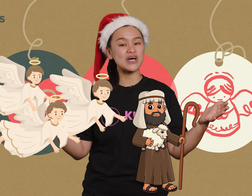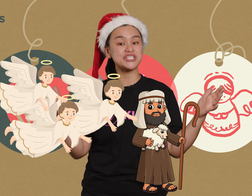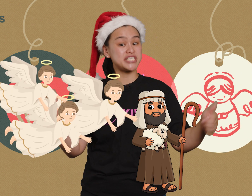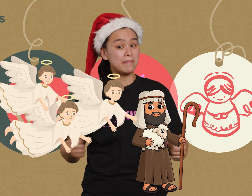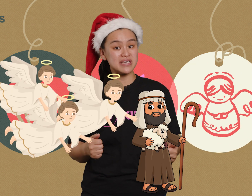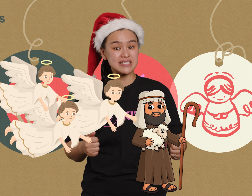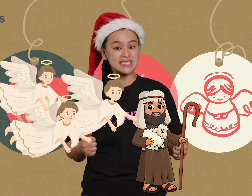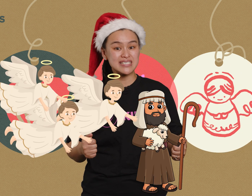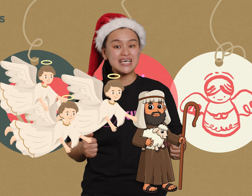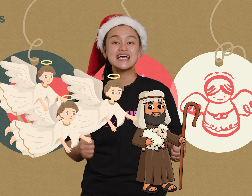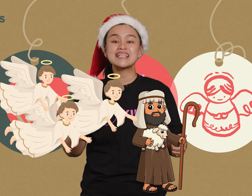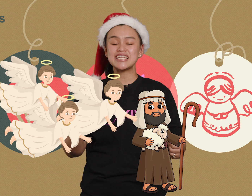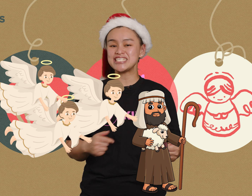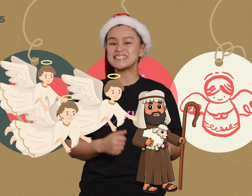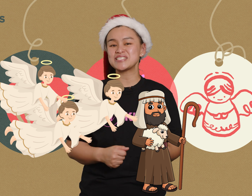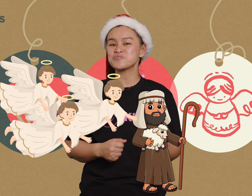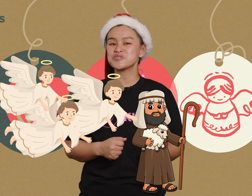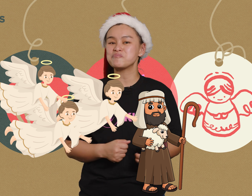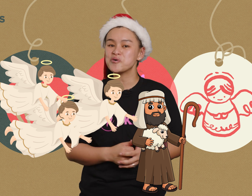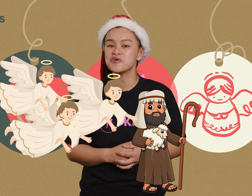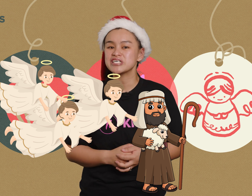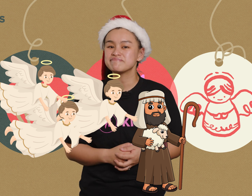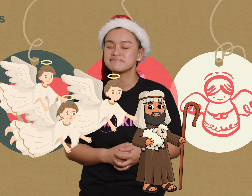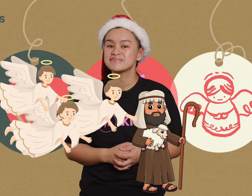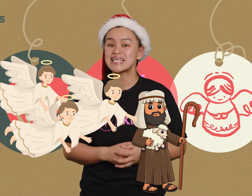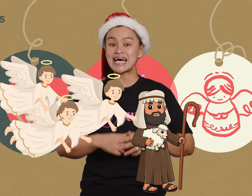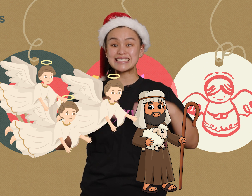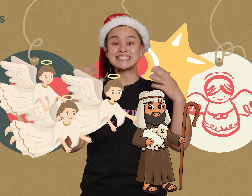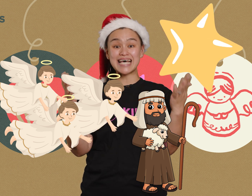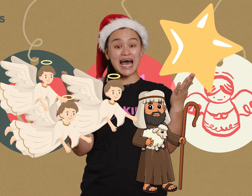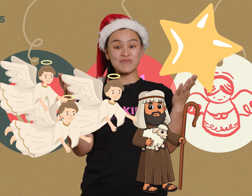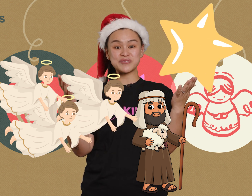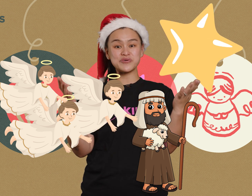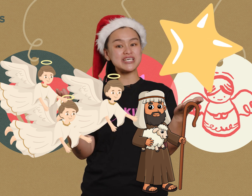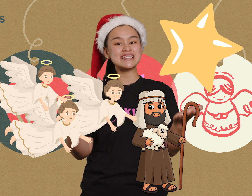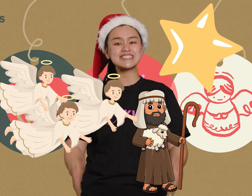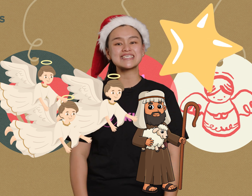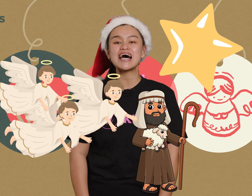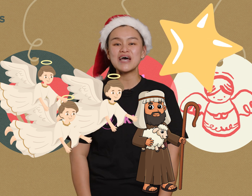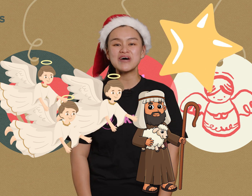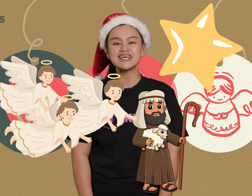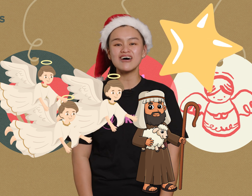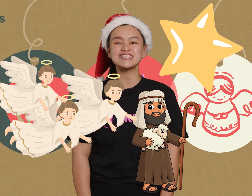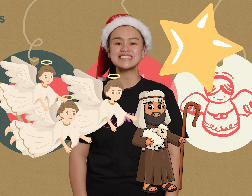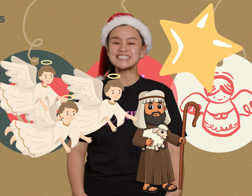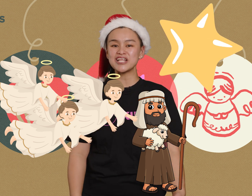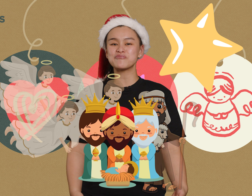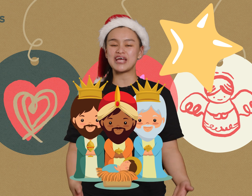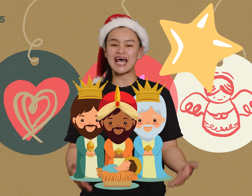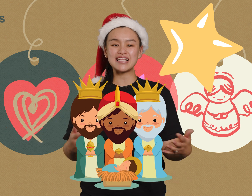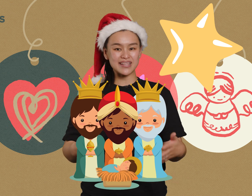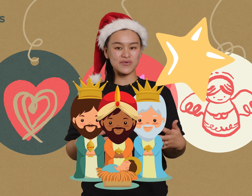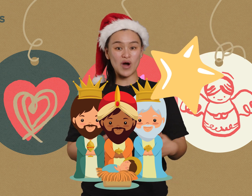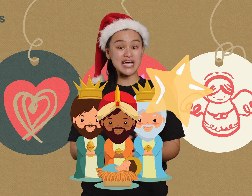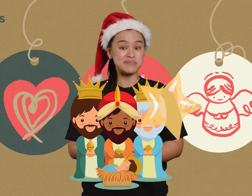to tell shepherds that Jesus was born. A star was put in the sky by God to